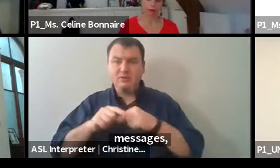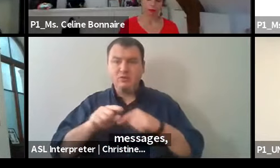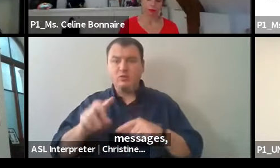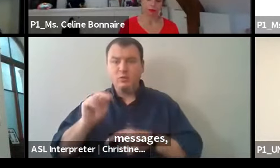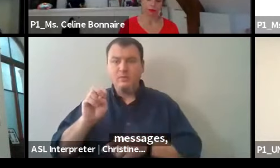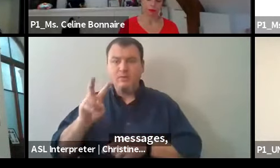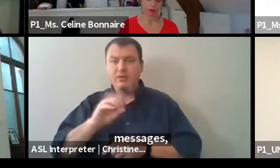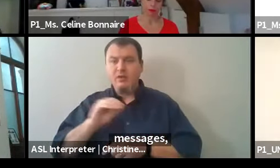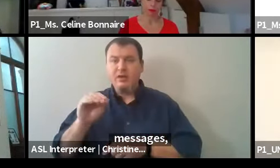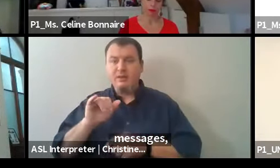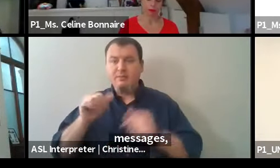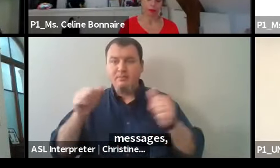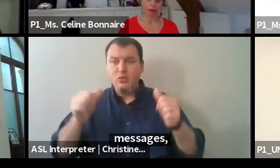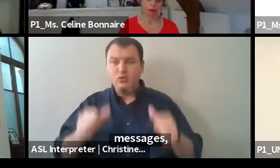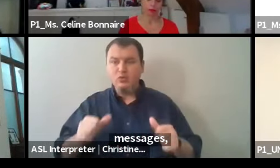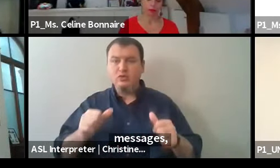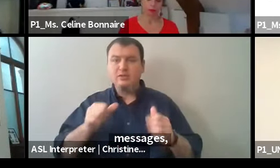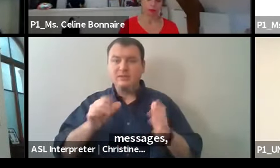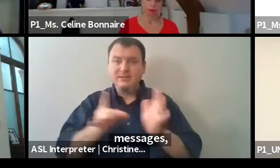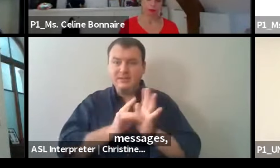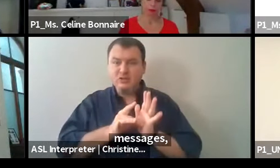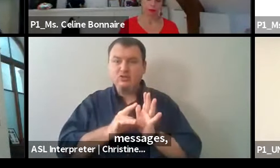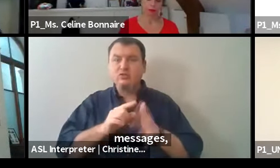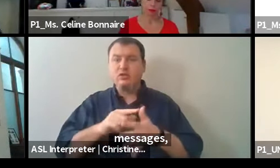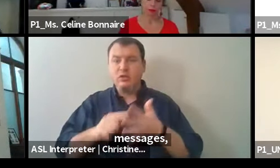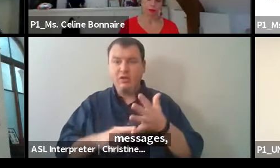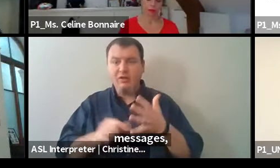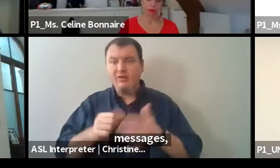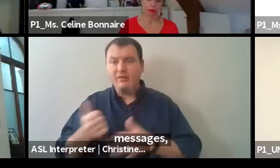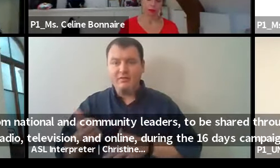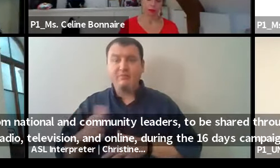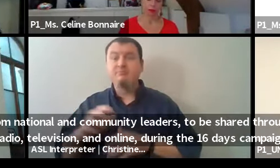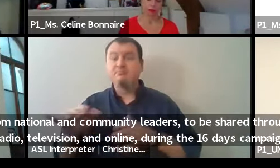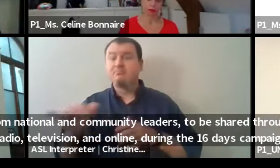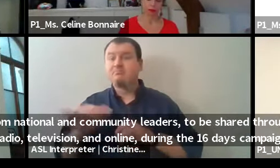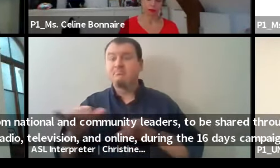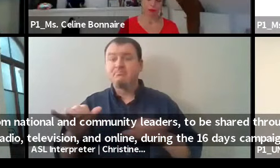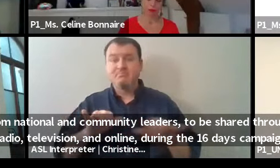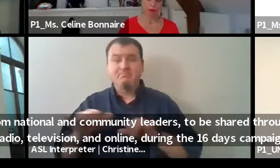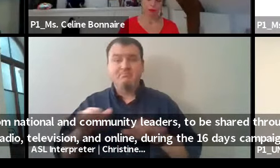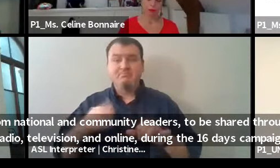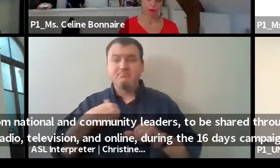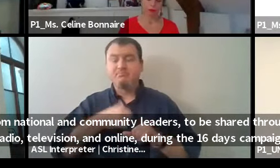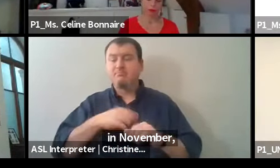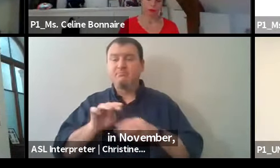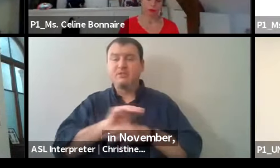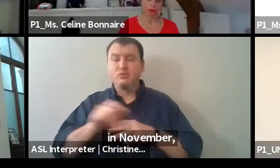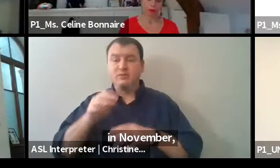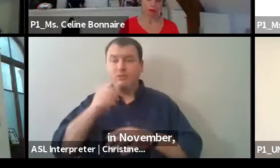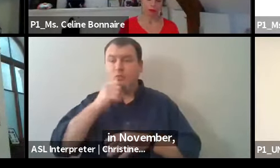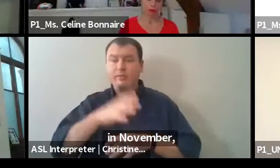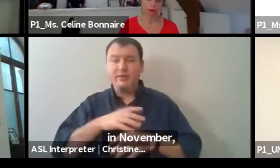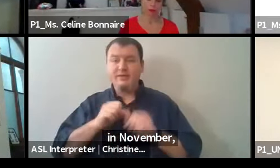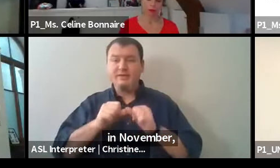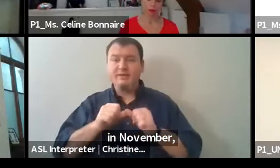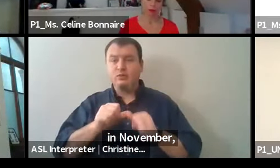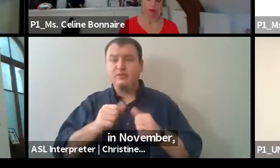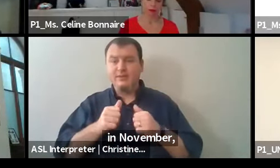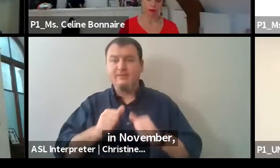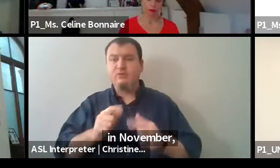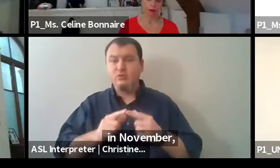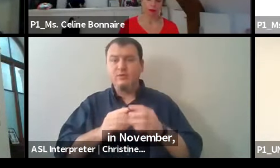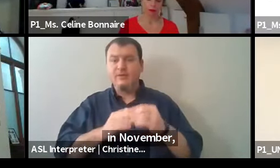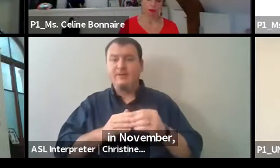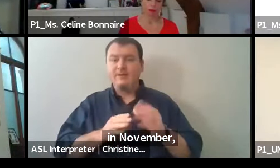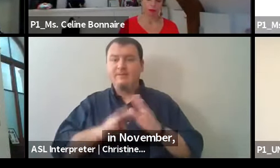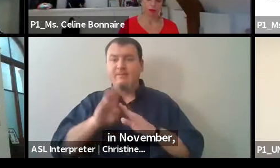as posters, stickers, and other materials. In addition, the Ministry of Women continued its efforts to lead the